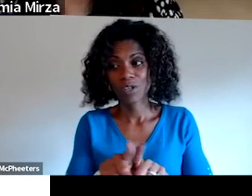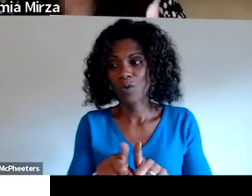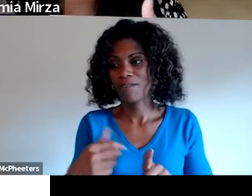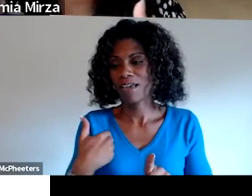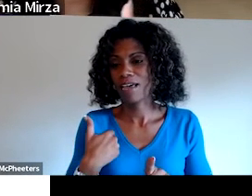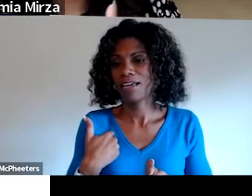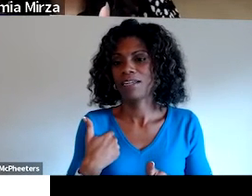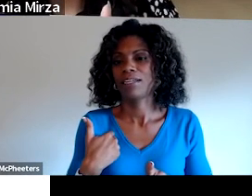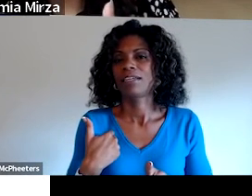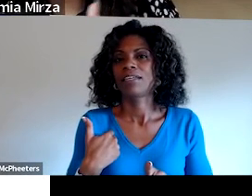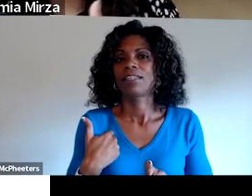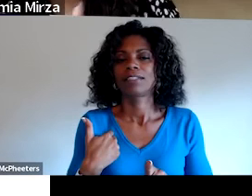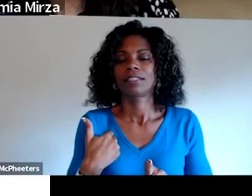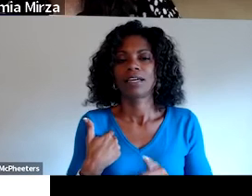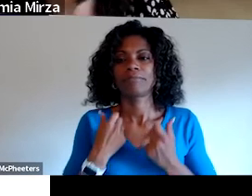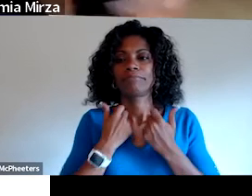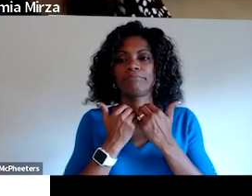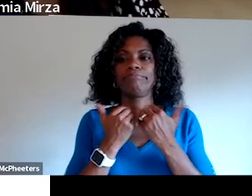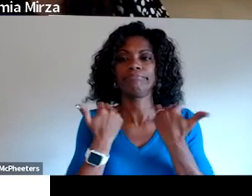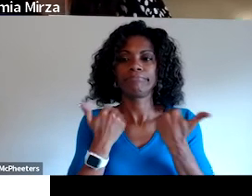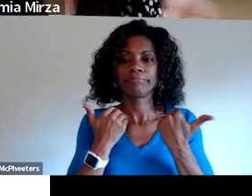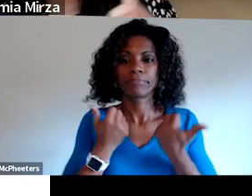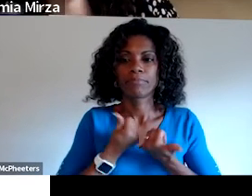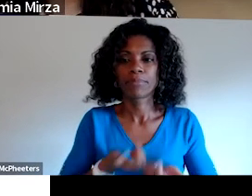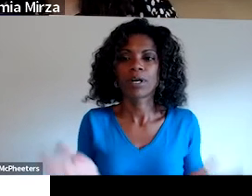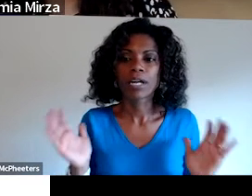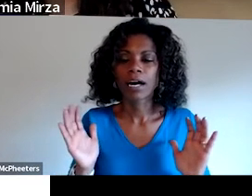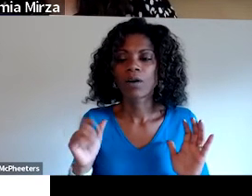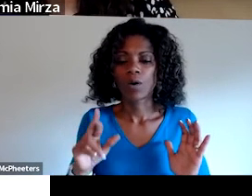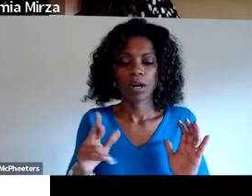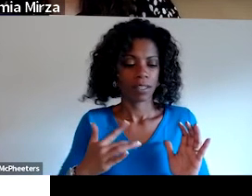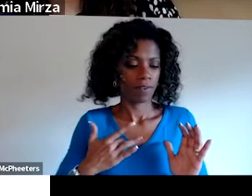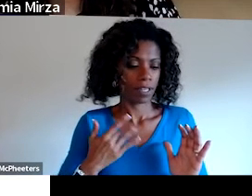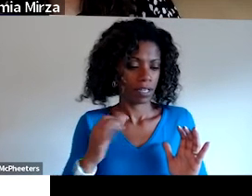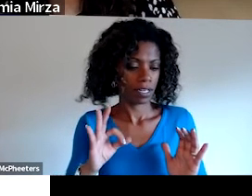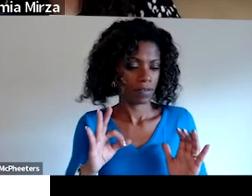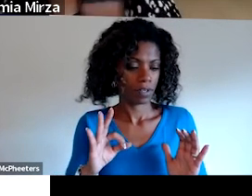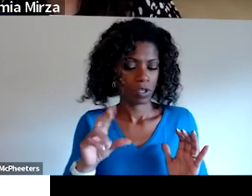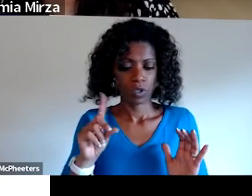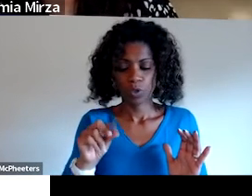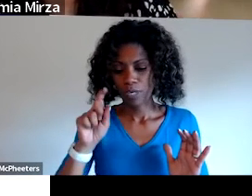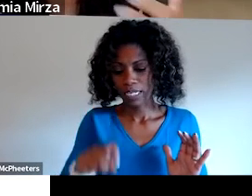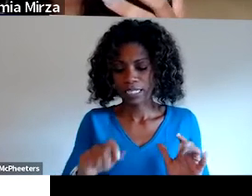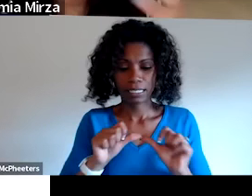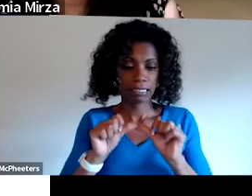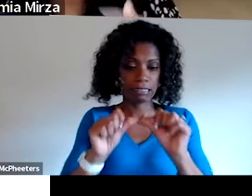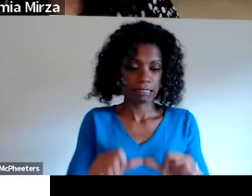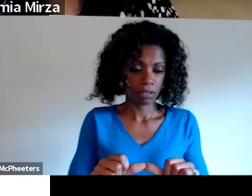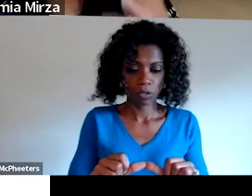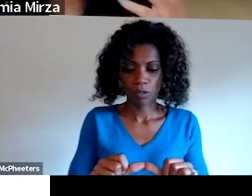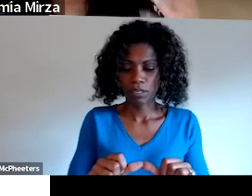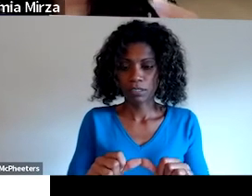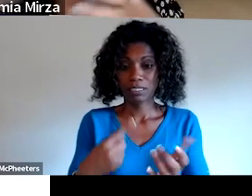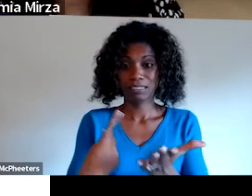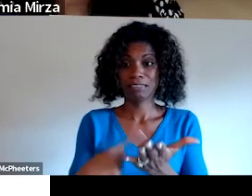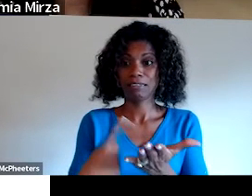like burnout and you know, do we really need to keep talking about this? And is equity the right word and all of